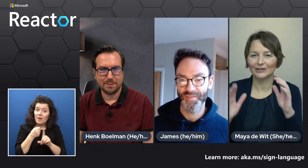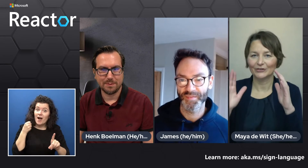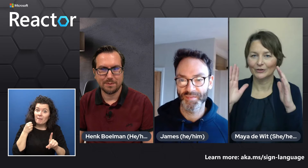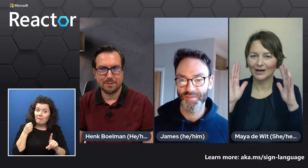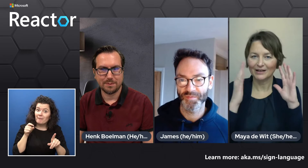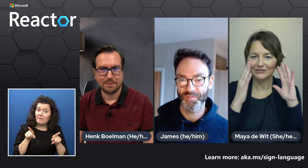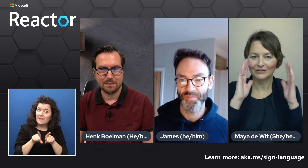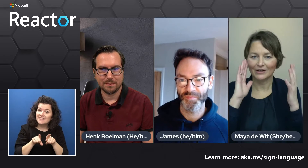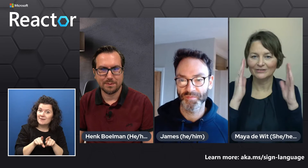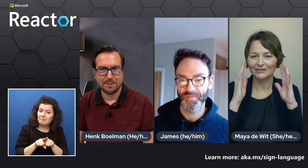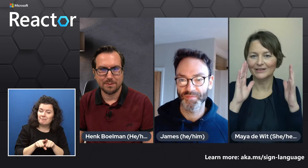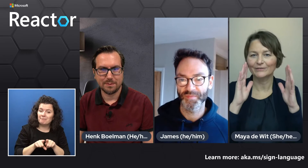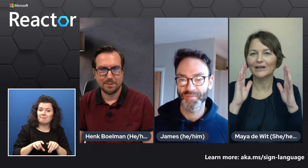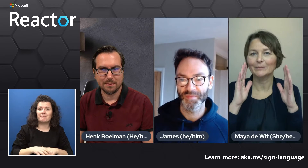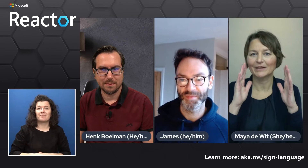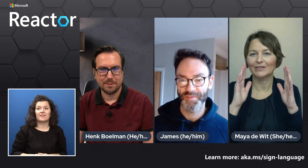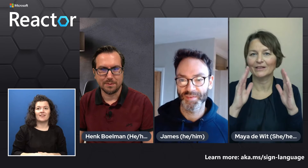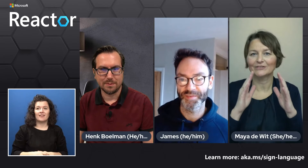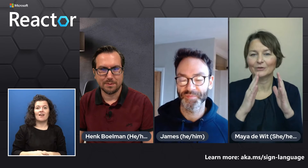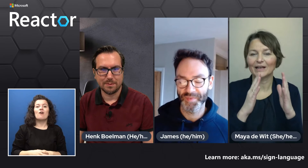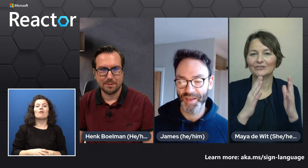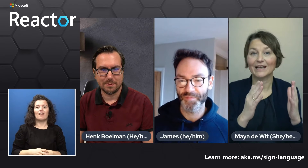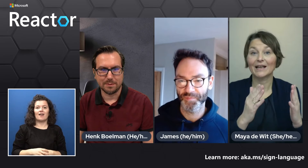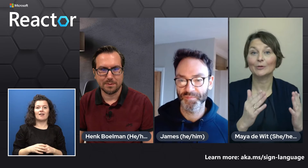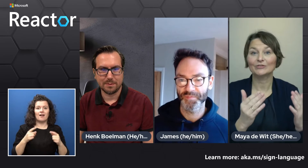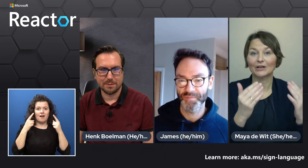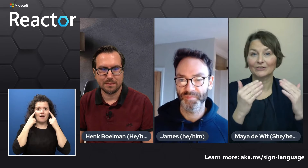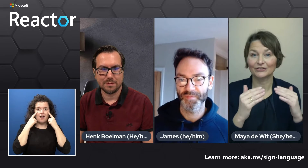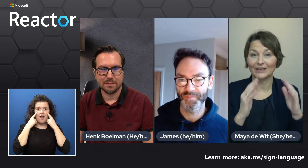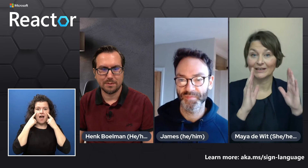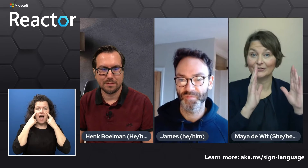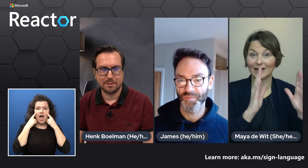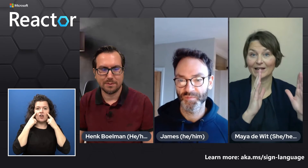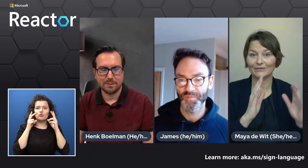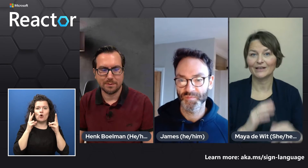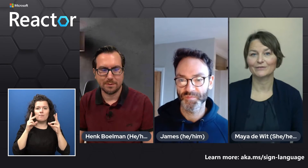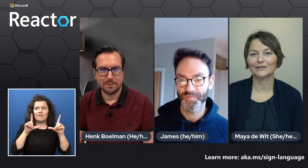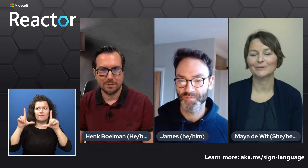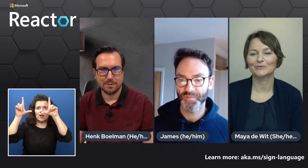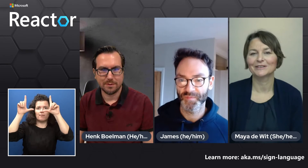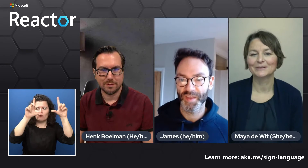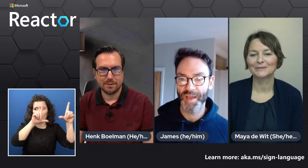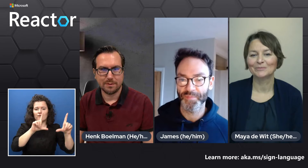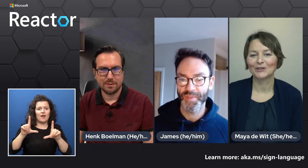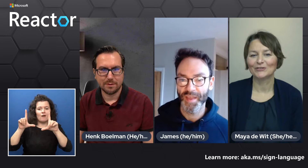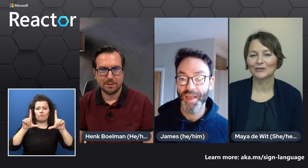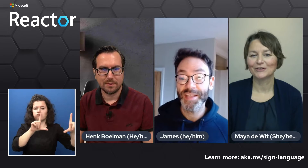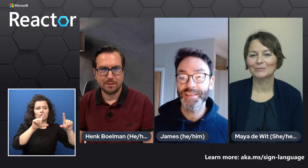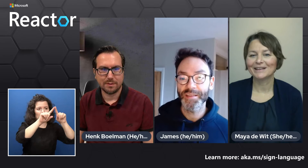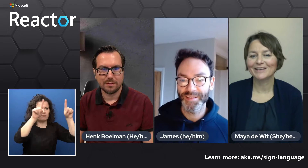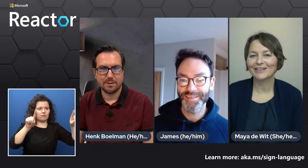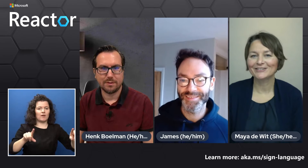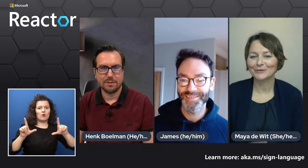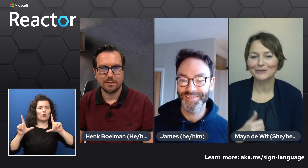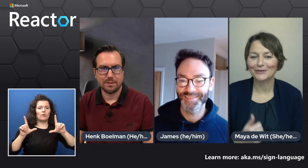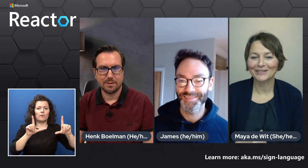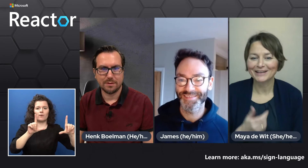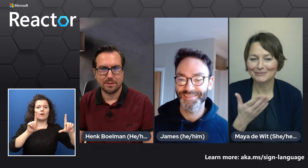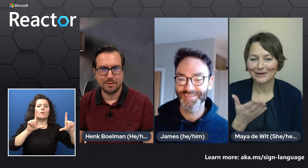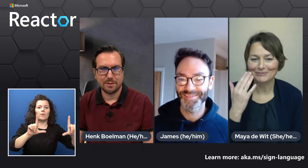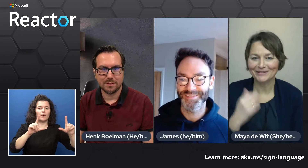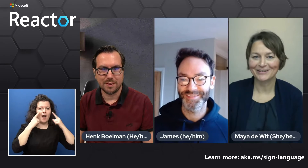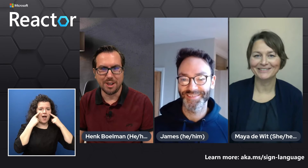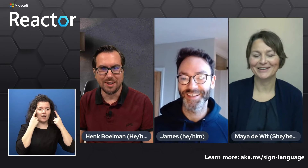because your eyes are constantly framing things. So it actually helps the understanding to have that framed. Yeah. So there are many things that we don't